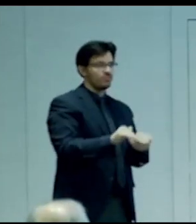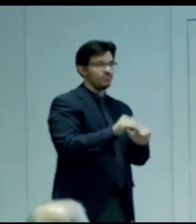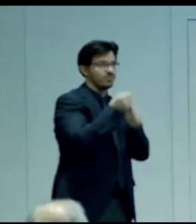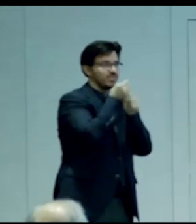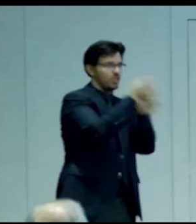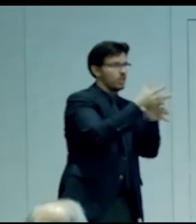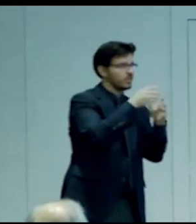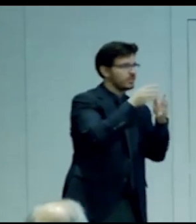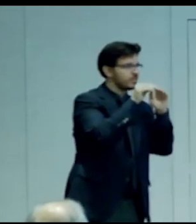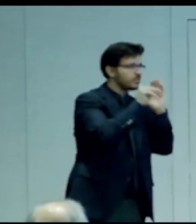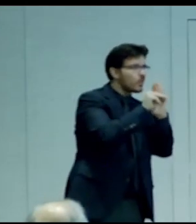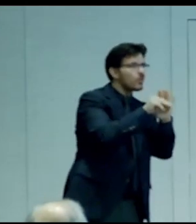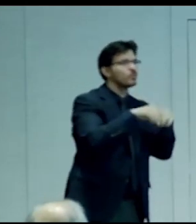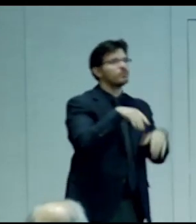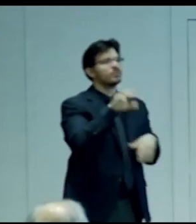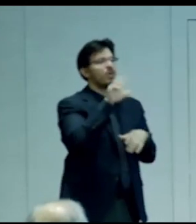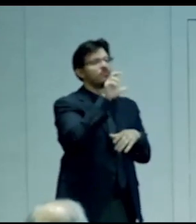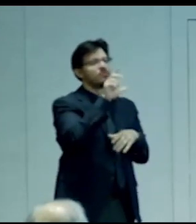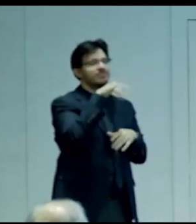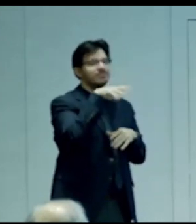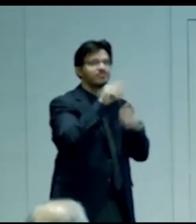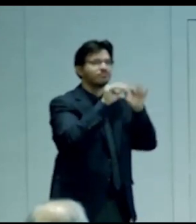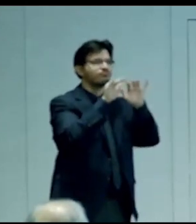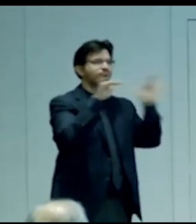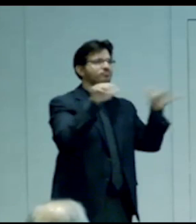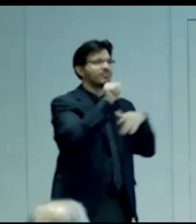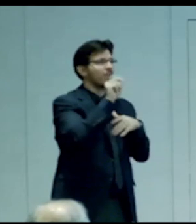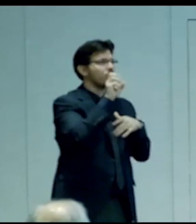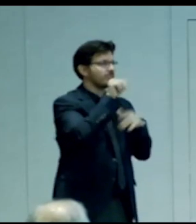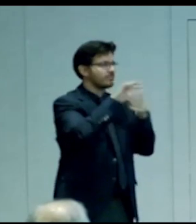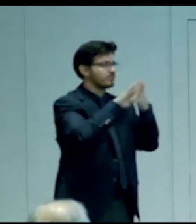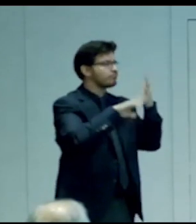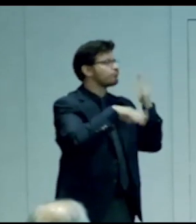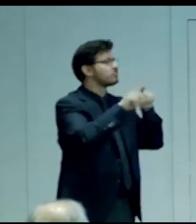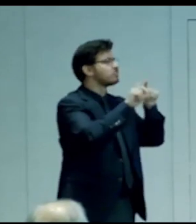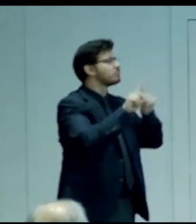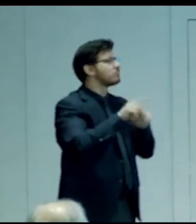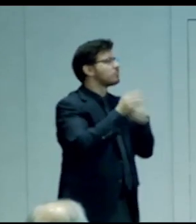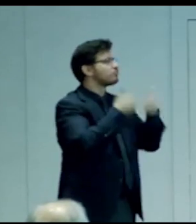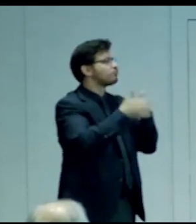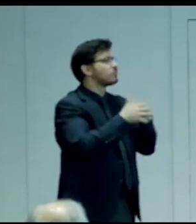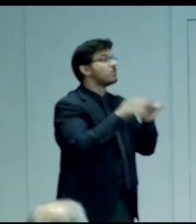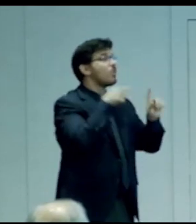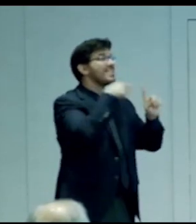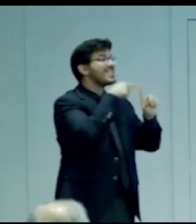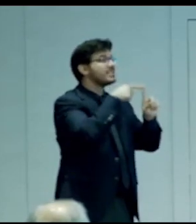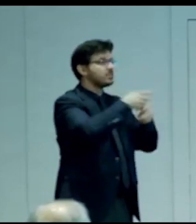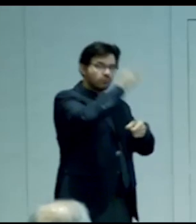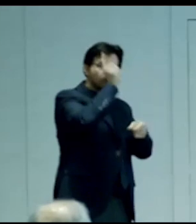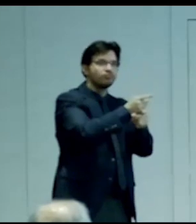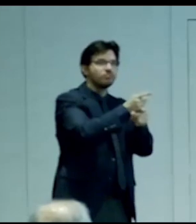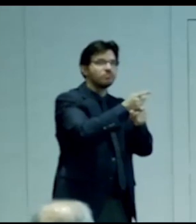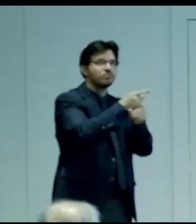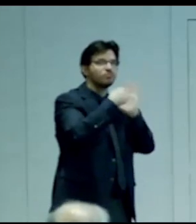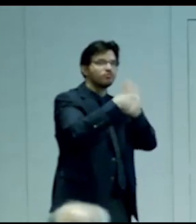model, covariance structure modeling procedures. So this is a correct